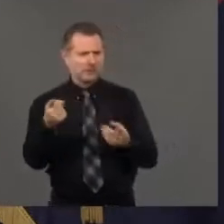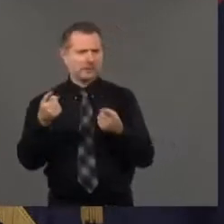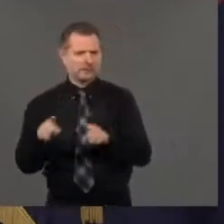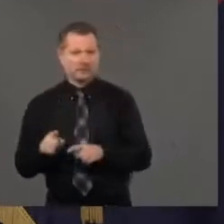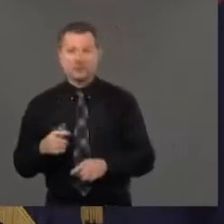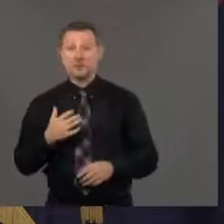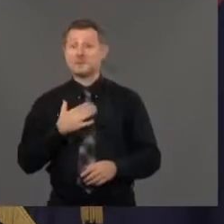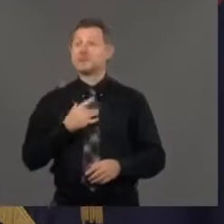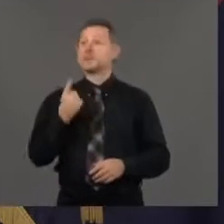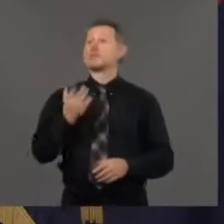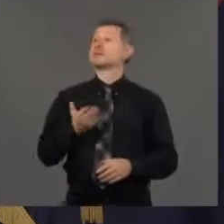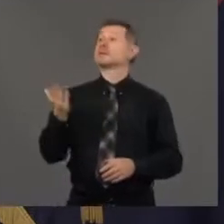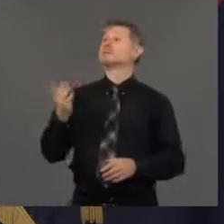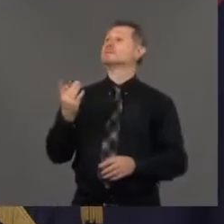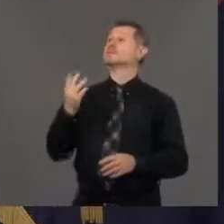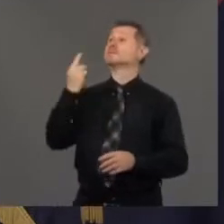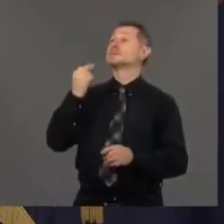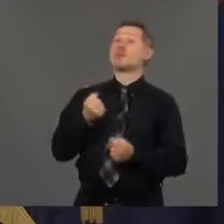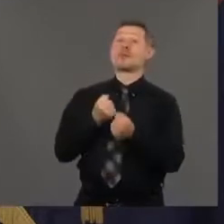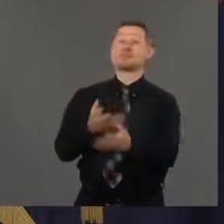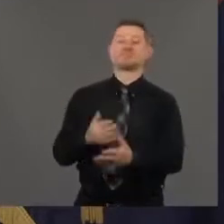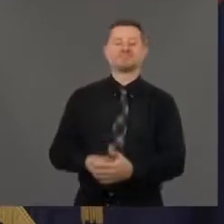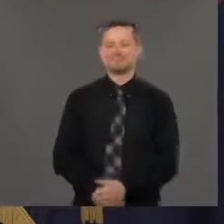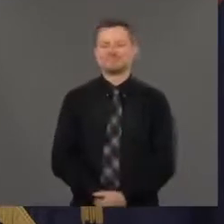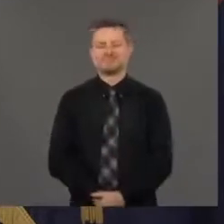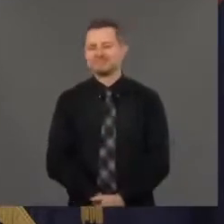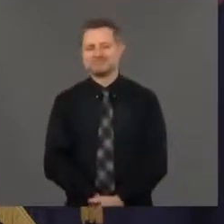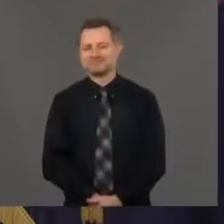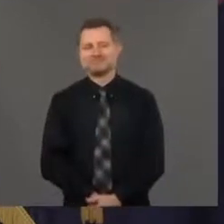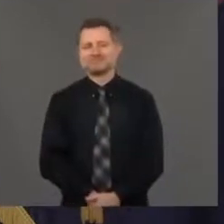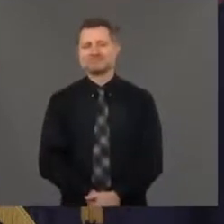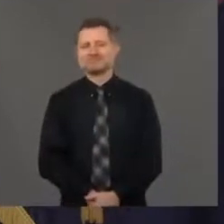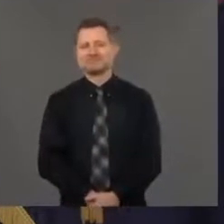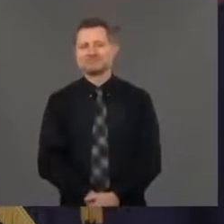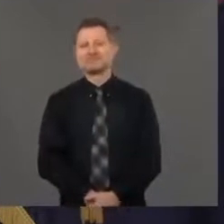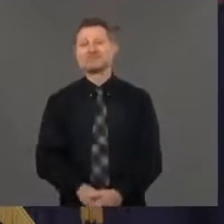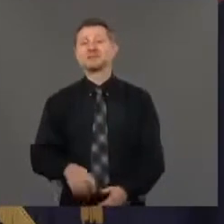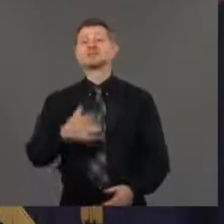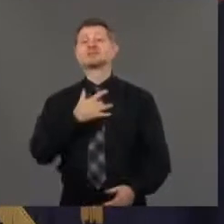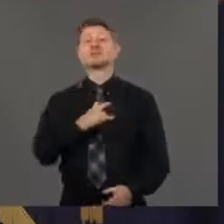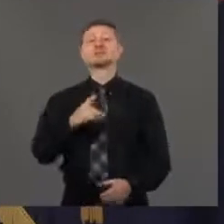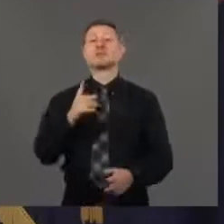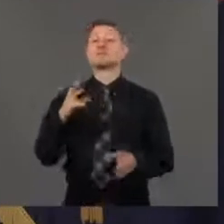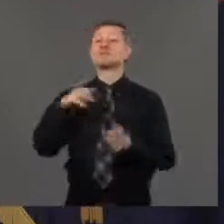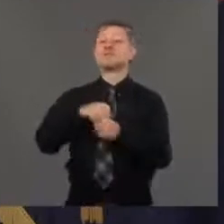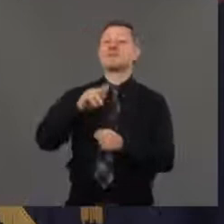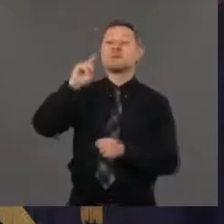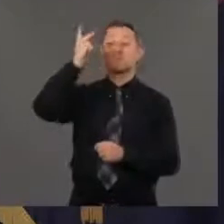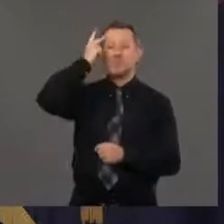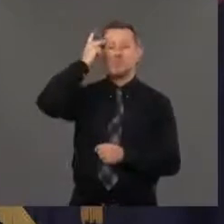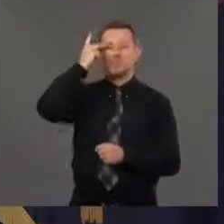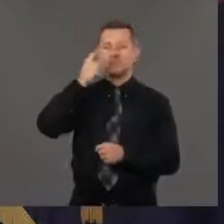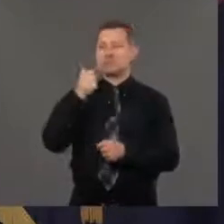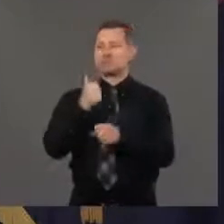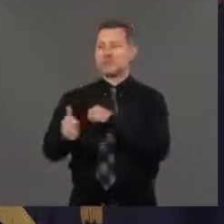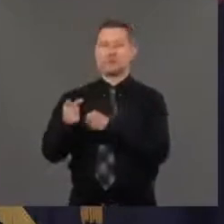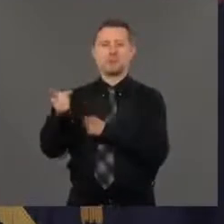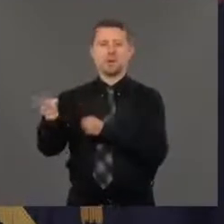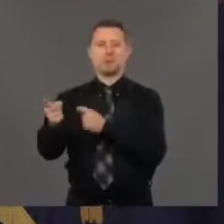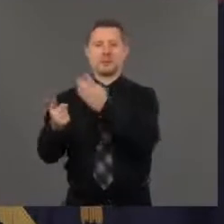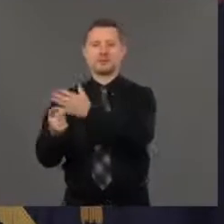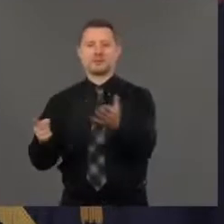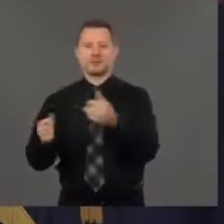and that's why it's a little more complicated. You know, in politics, they want to be able to say it's just this. It's not just this. There are a number of